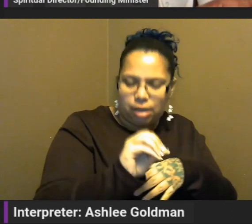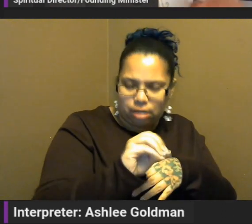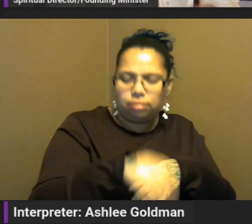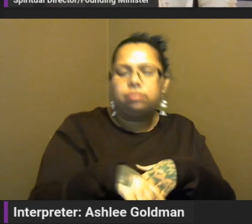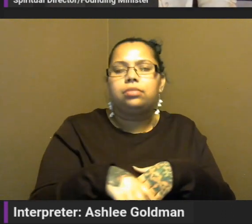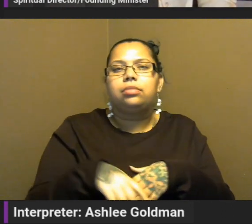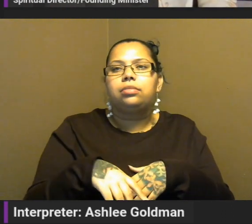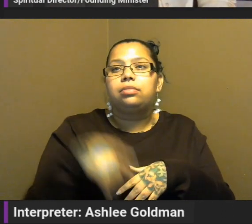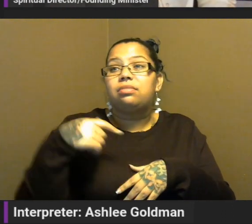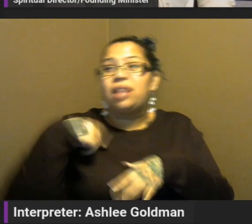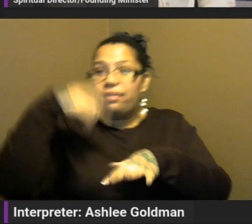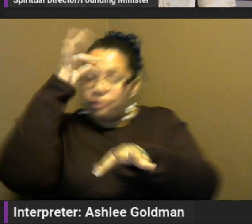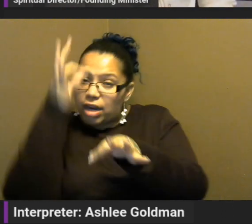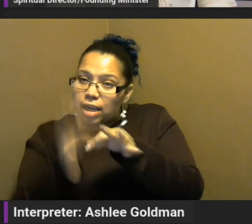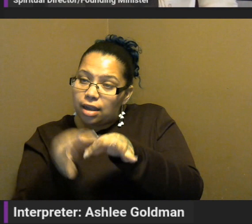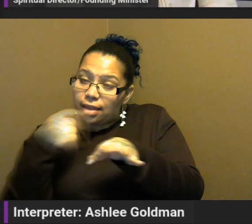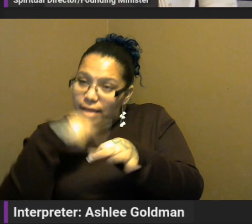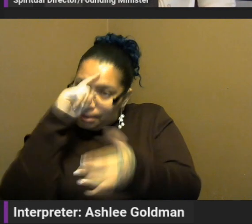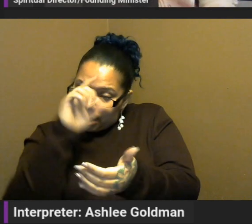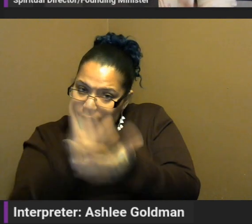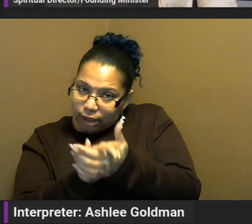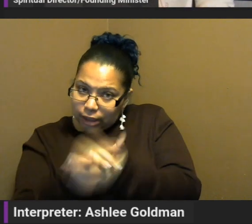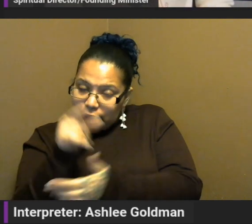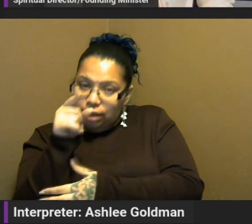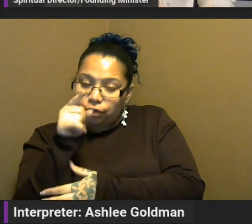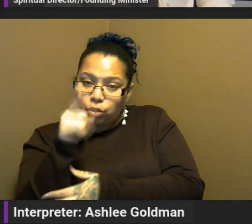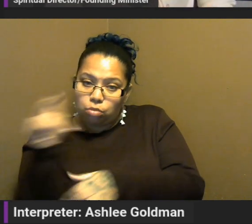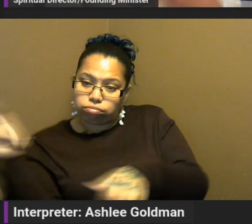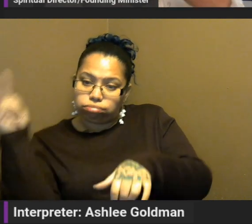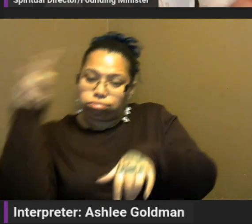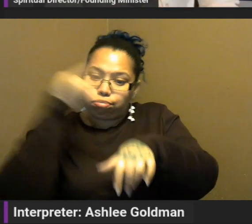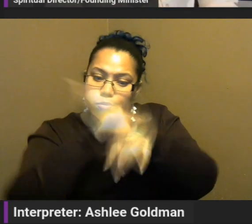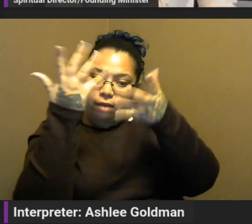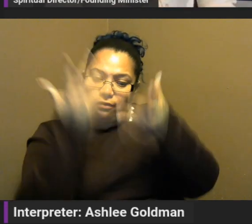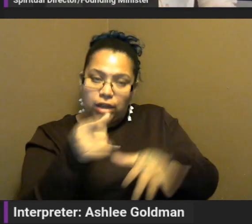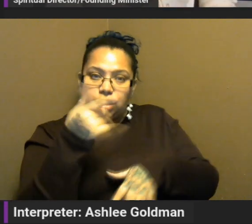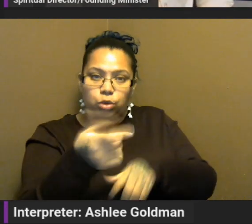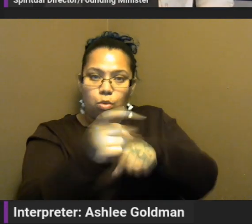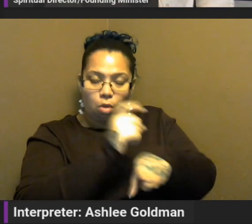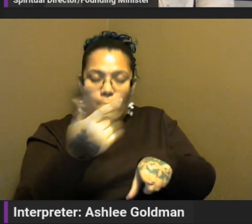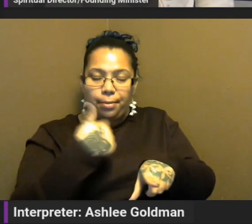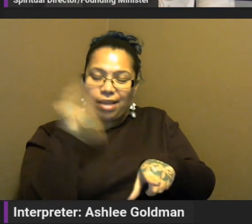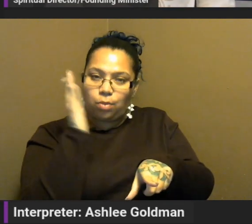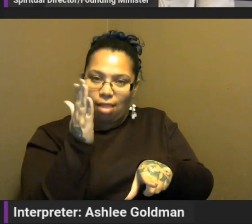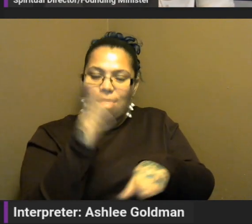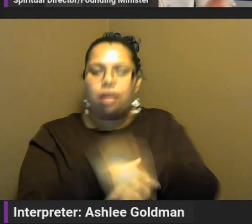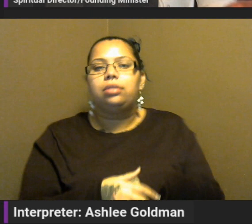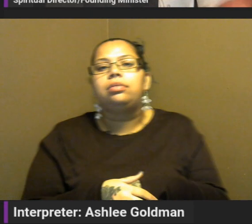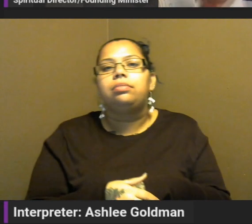land, you'll call me. I trust. I have confidence in whatever this is, someone or